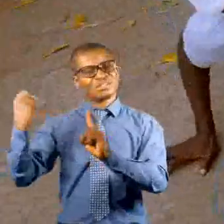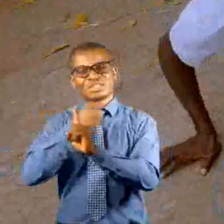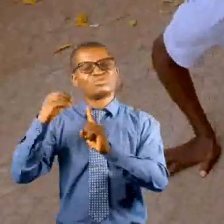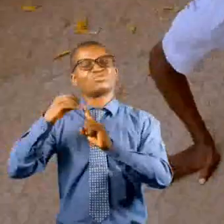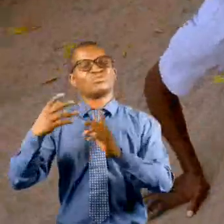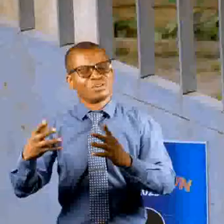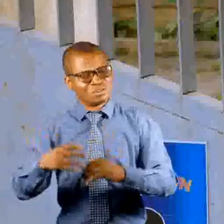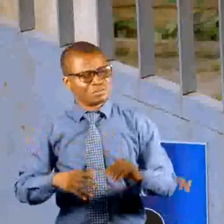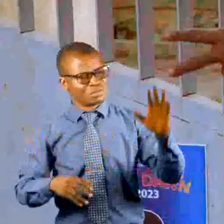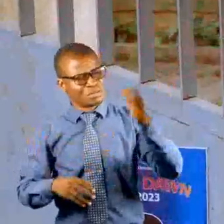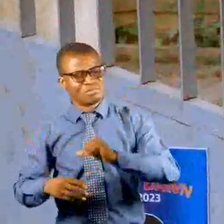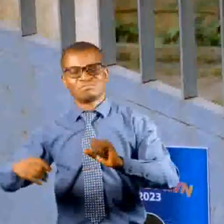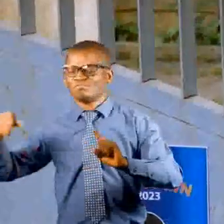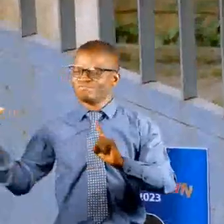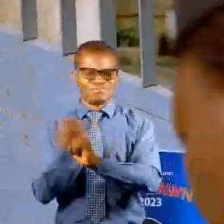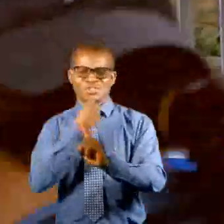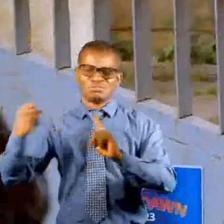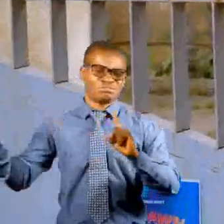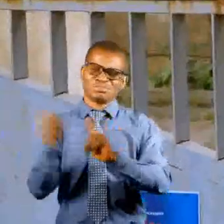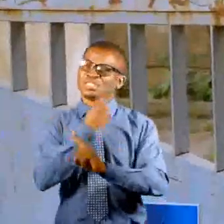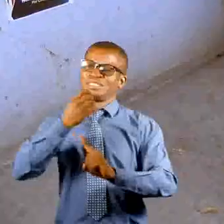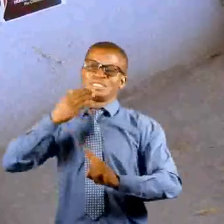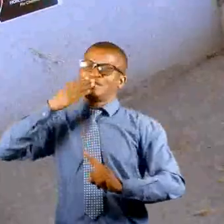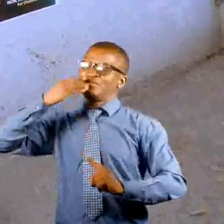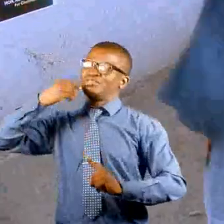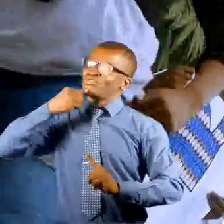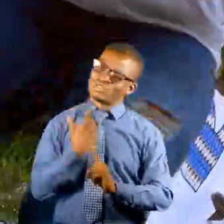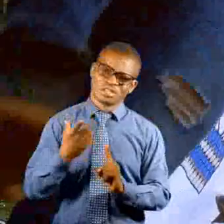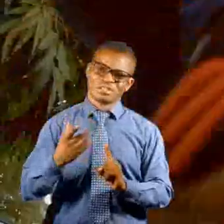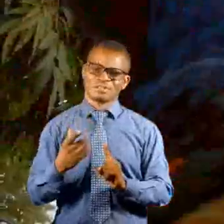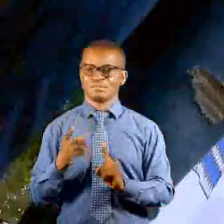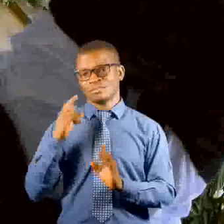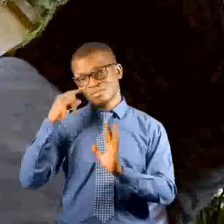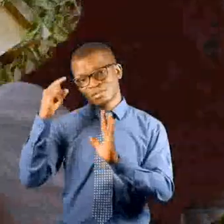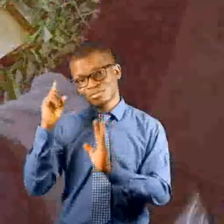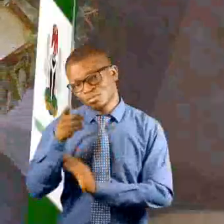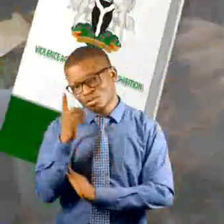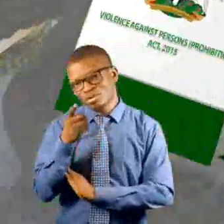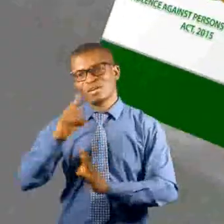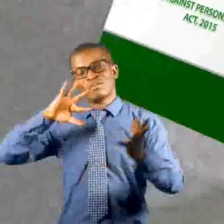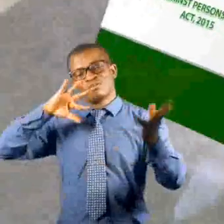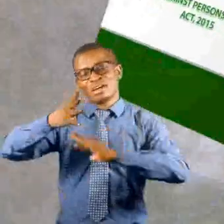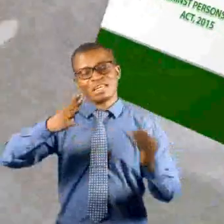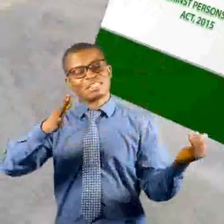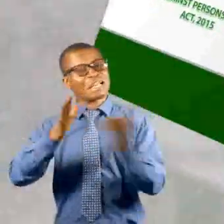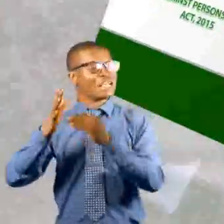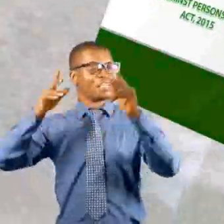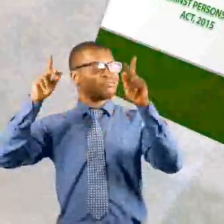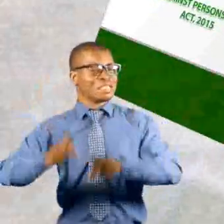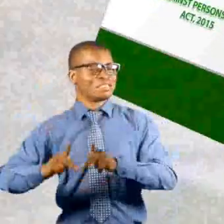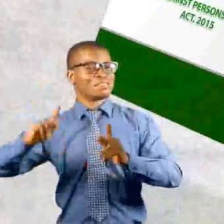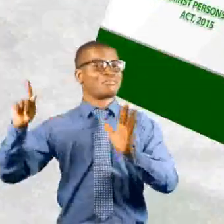Honorable, this snap too much. Oh, oh yeah. Make una beat Christ come out for him body. The Violence Against